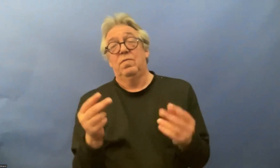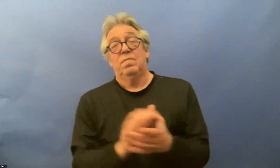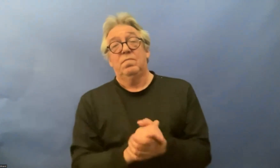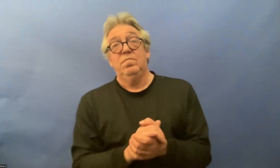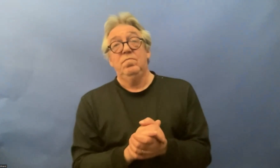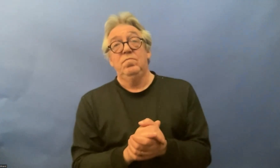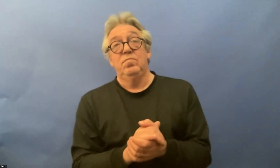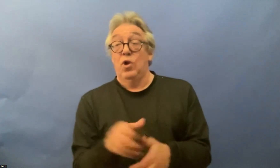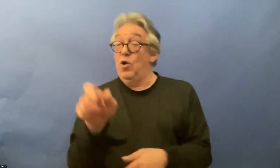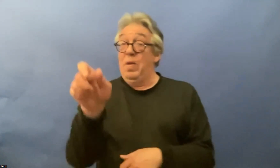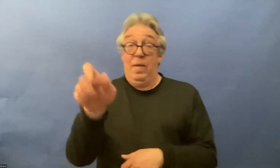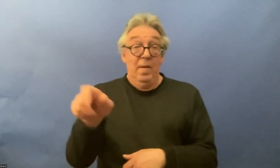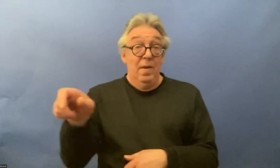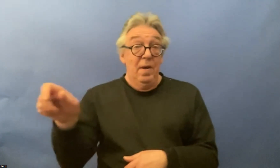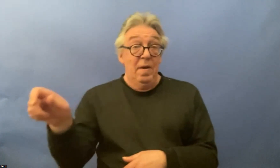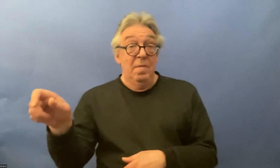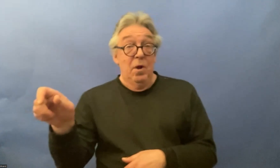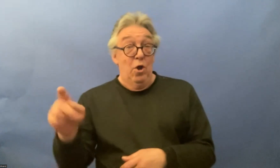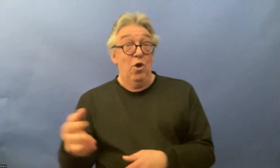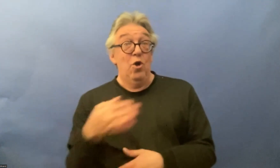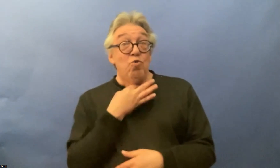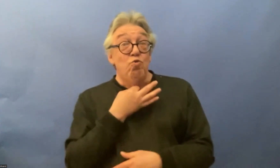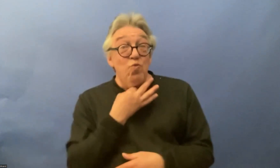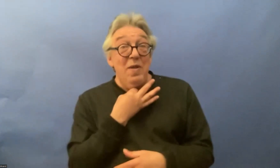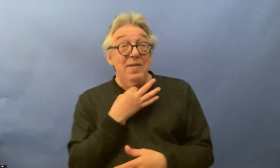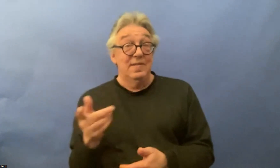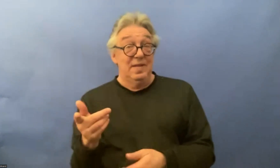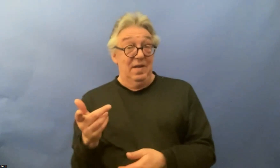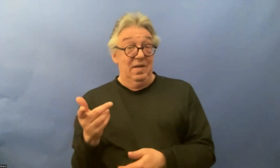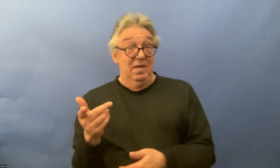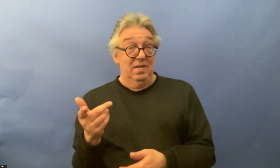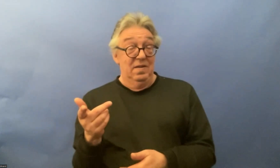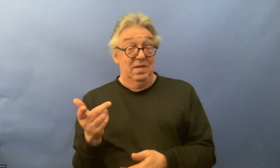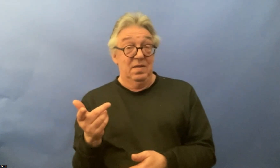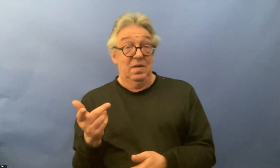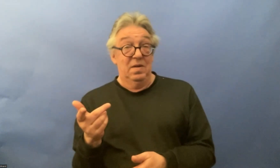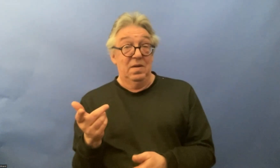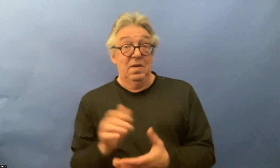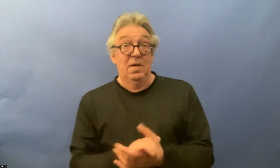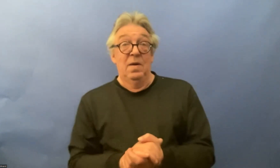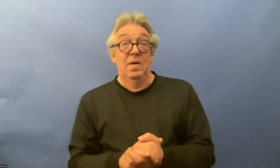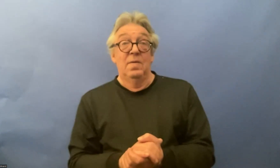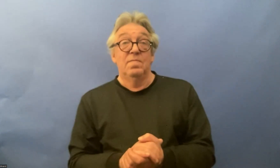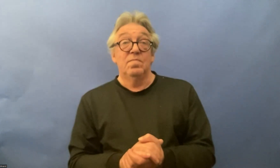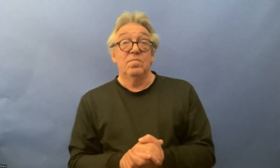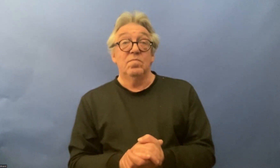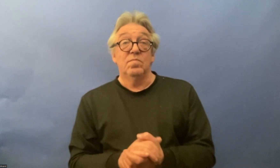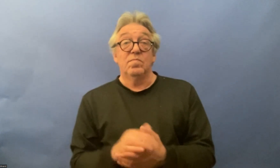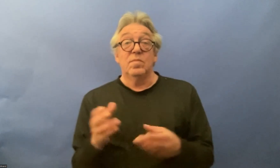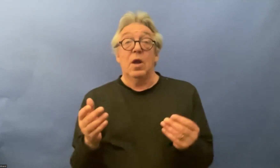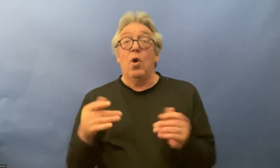the people who are in high risk and delivering effective and quality